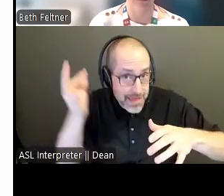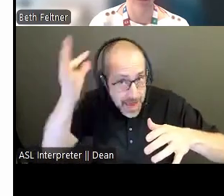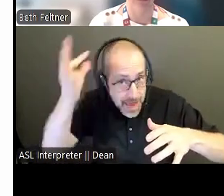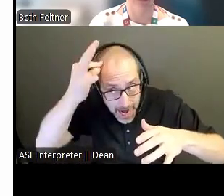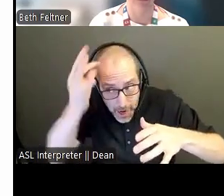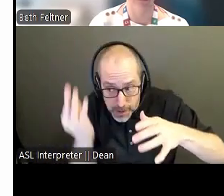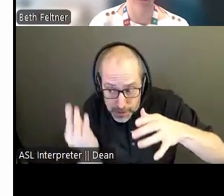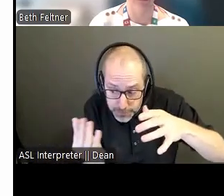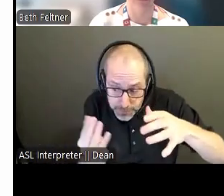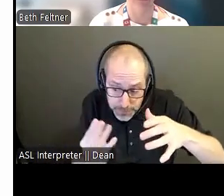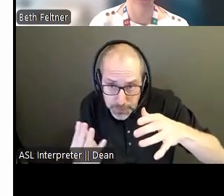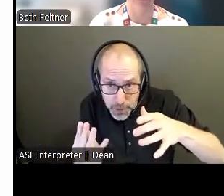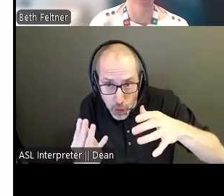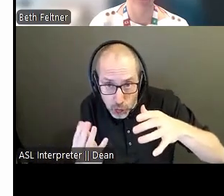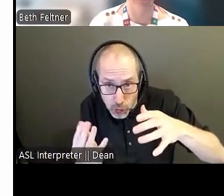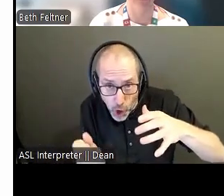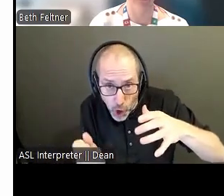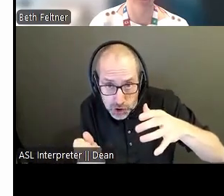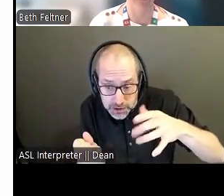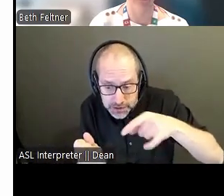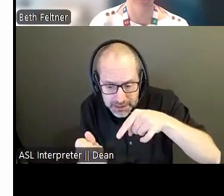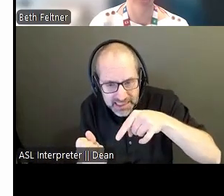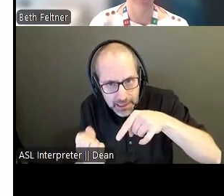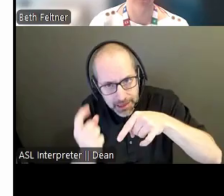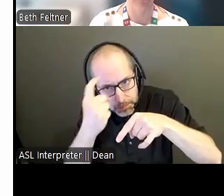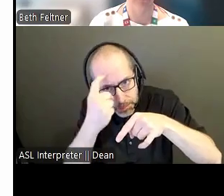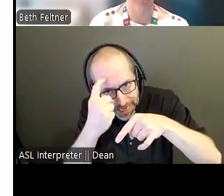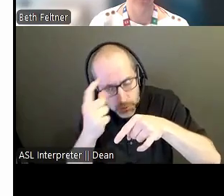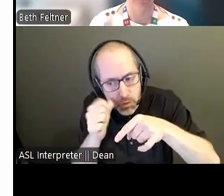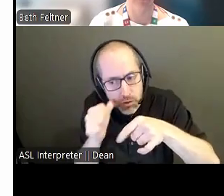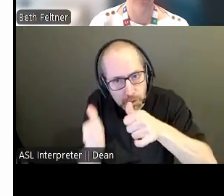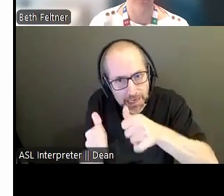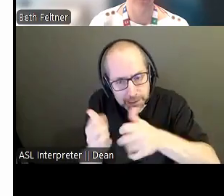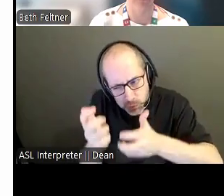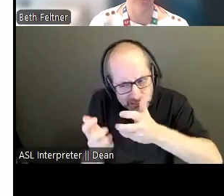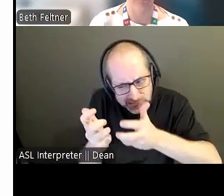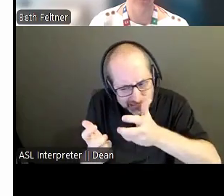sort of creating a sound in our brains.